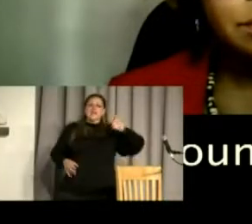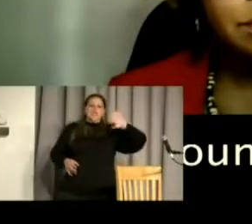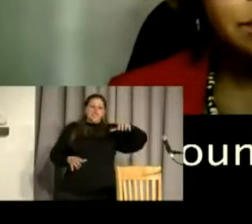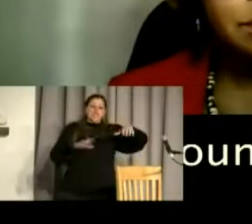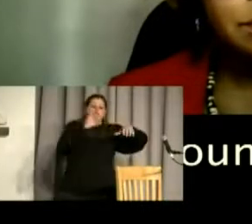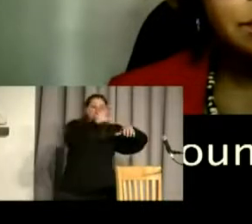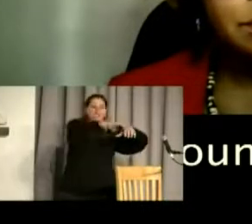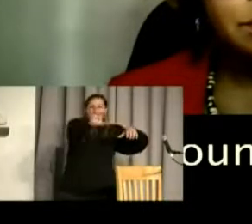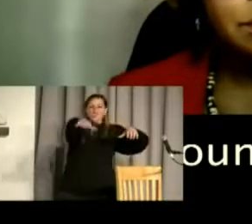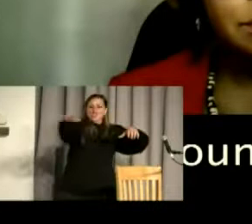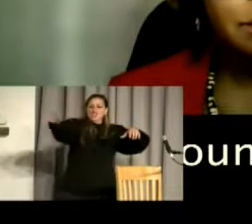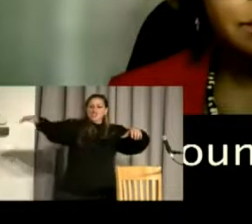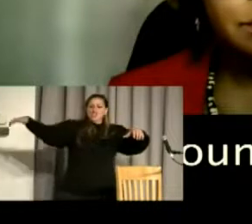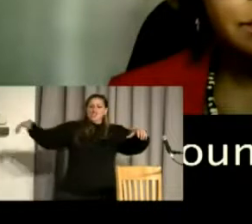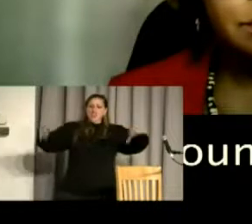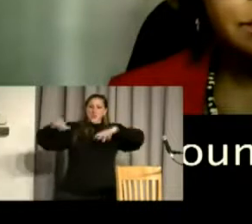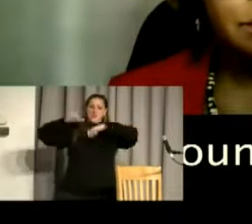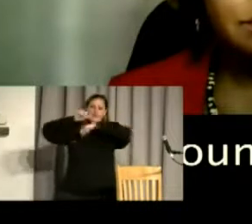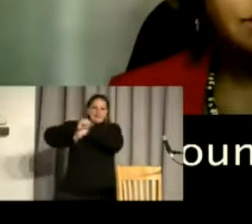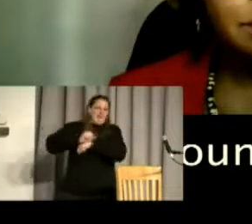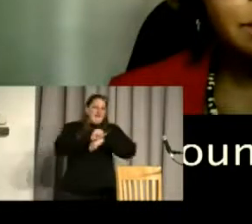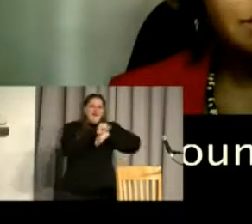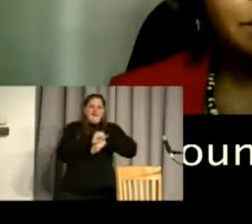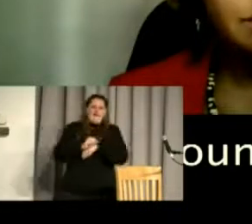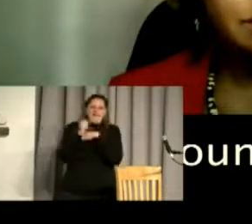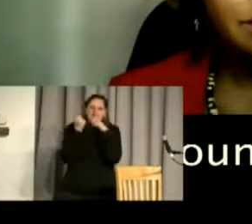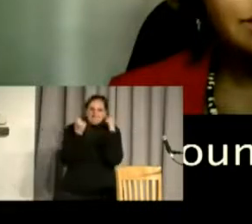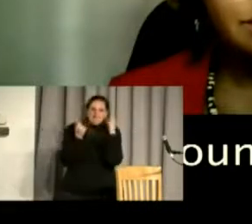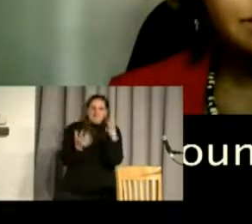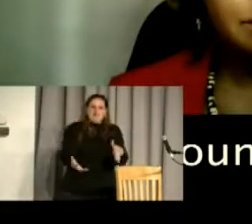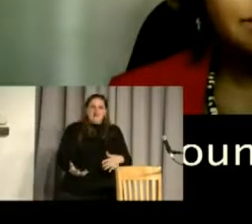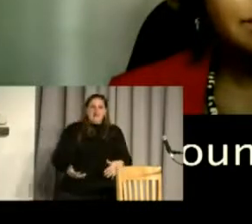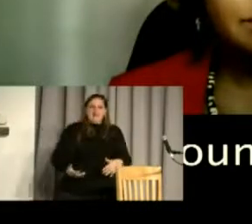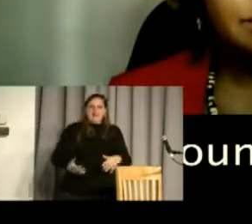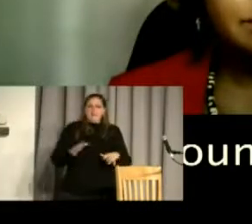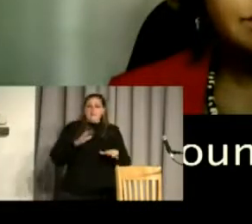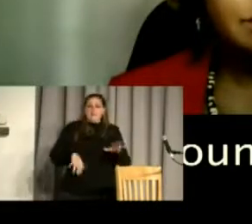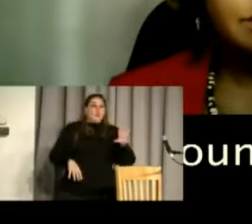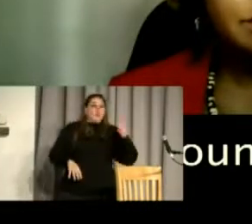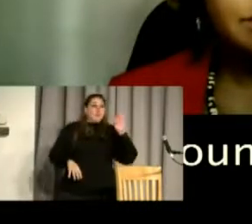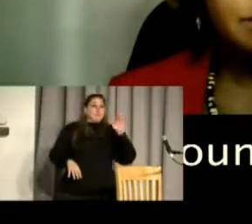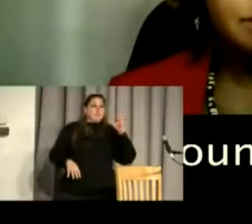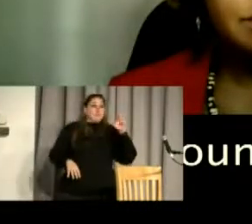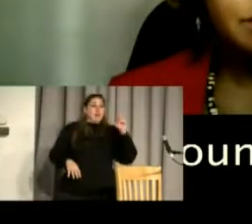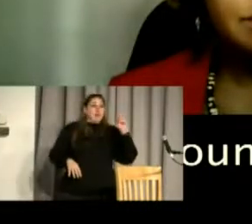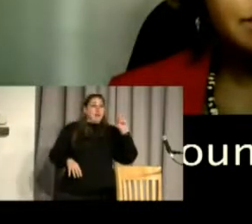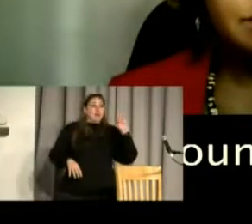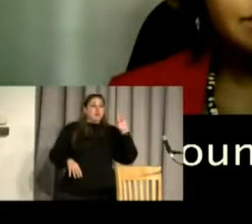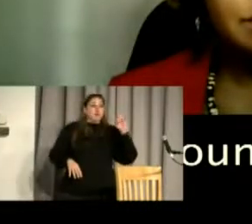of 500 plantations between Baton Rouge and New Orleans.